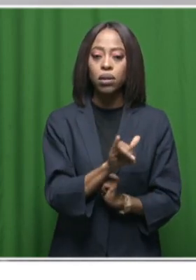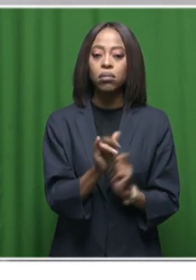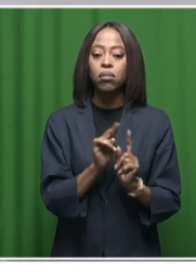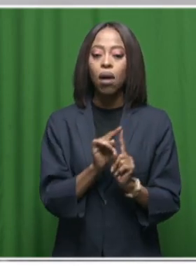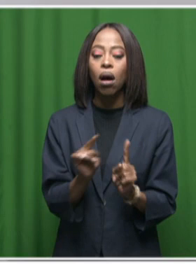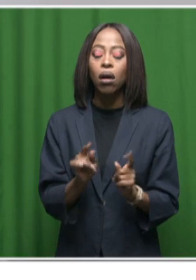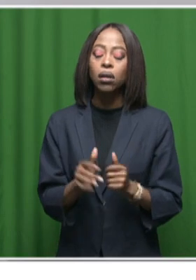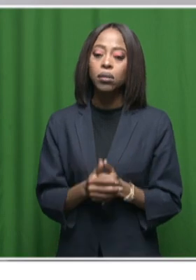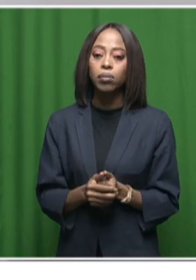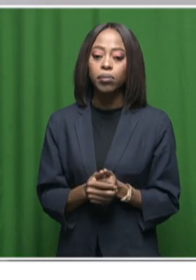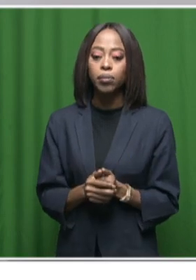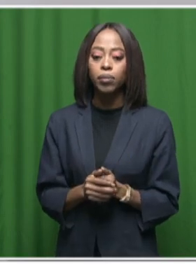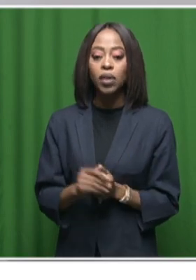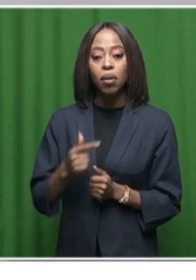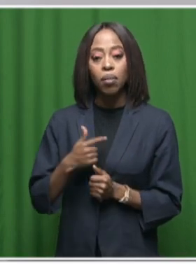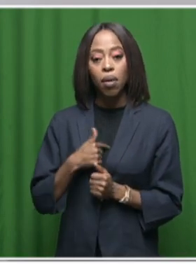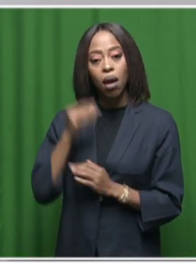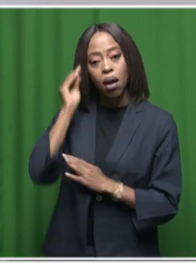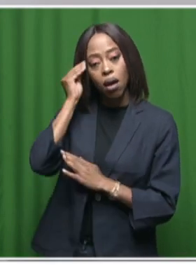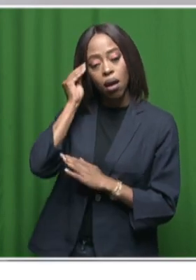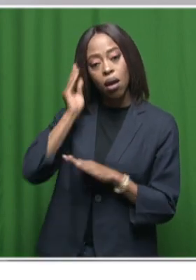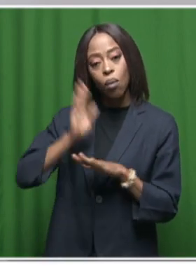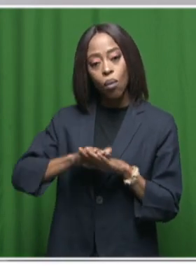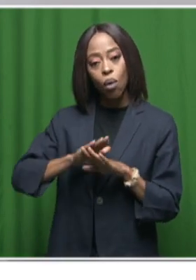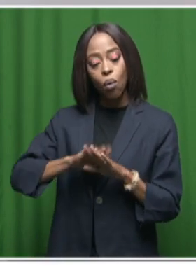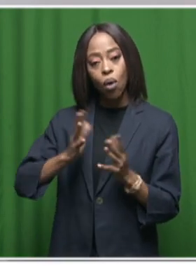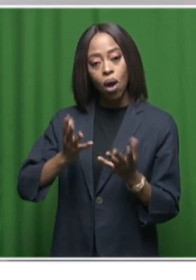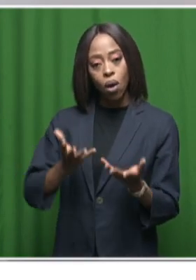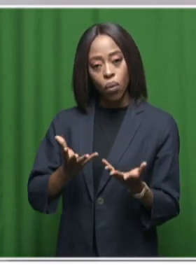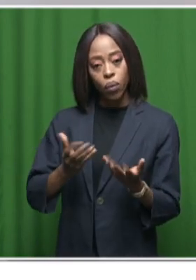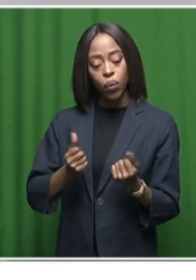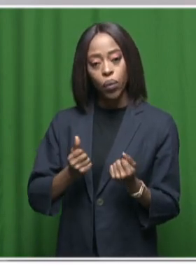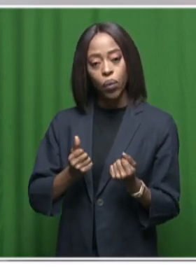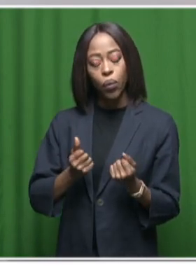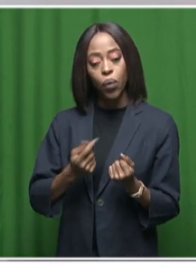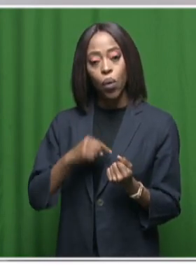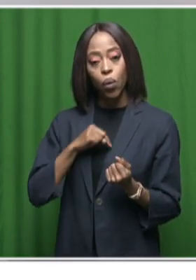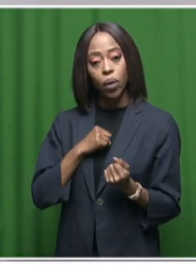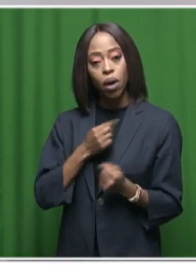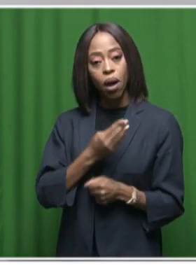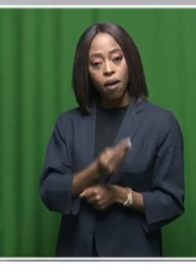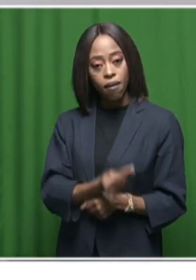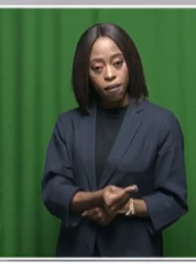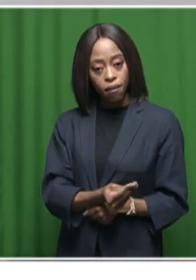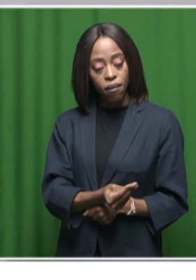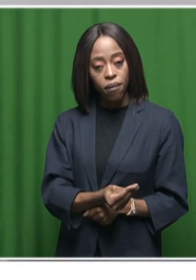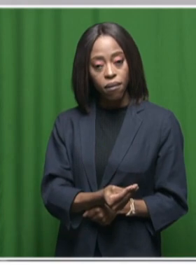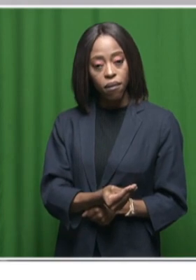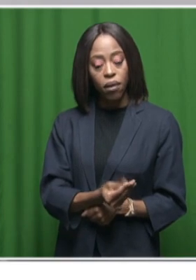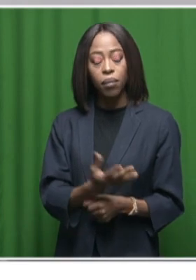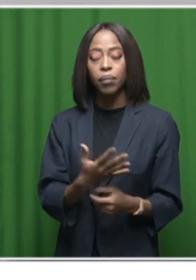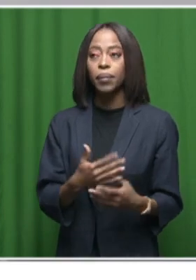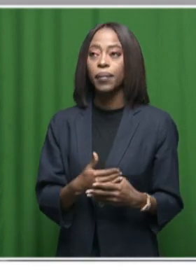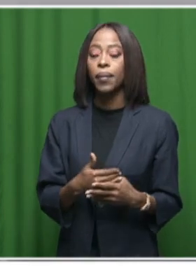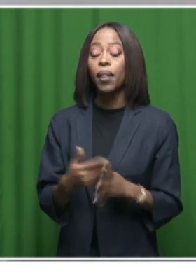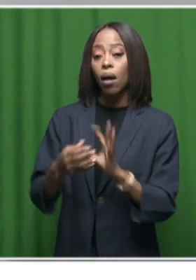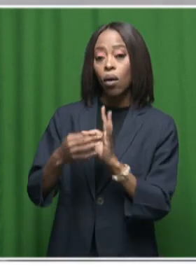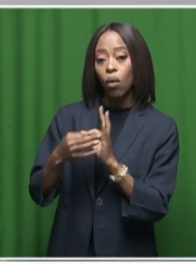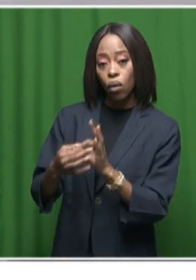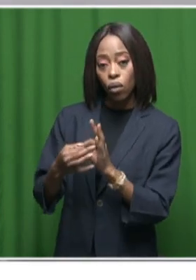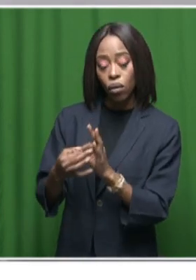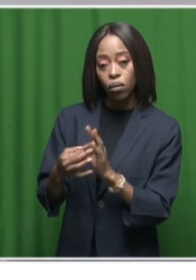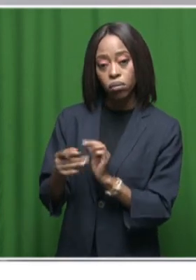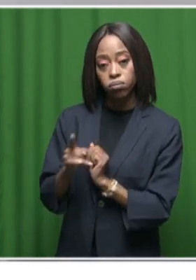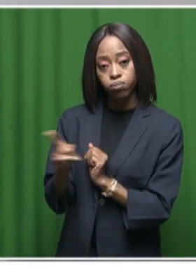I'm quite interested in how we have this, our relationship that we have